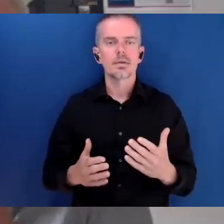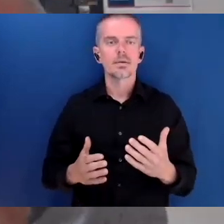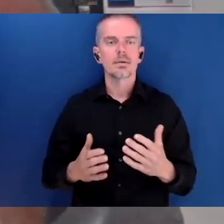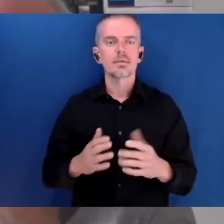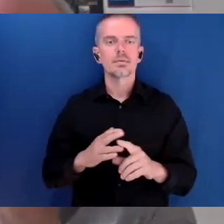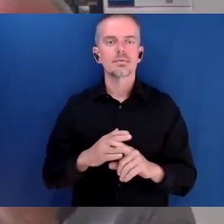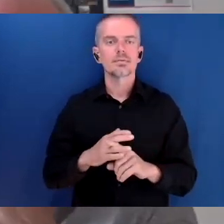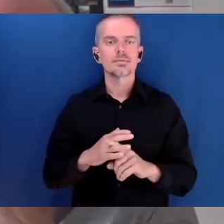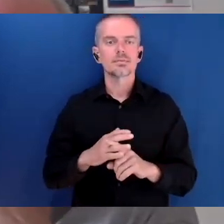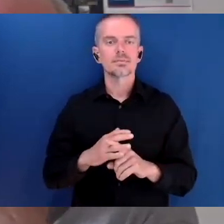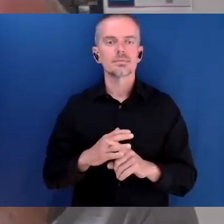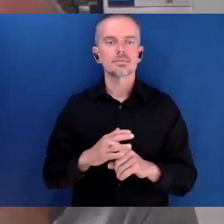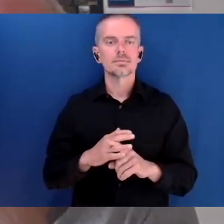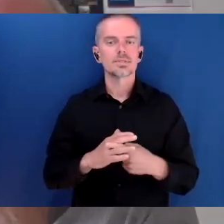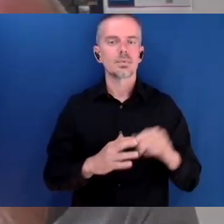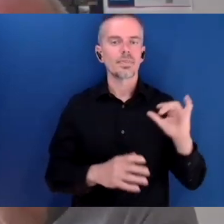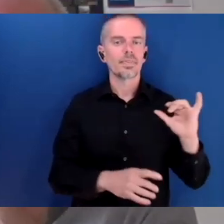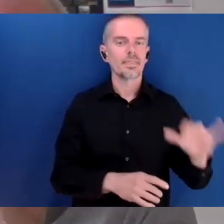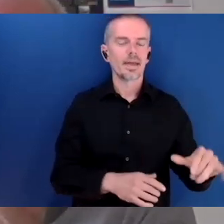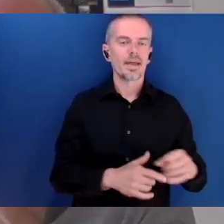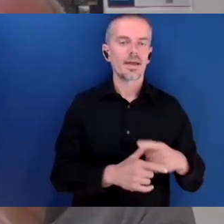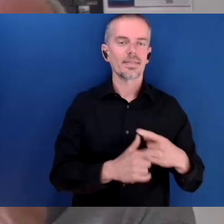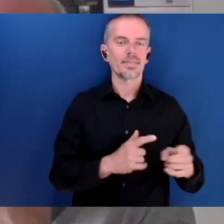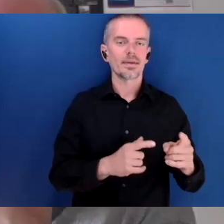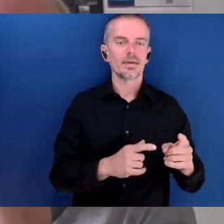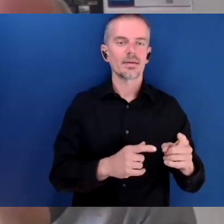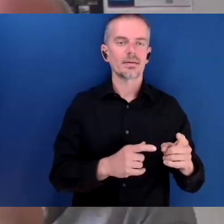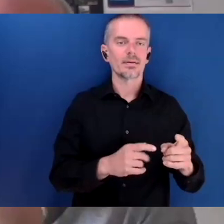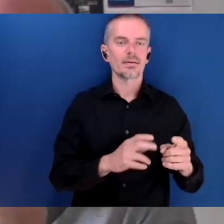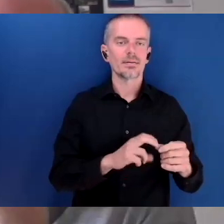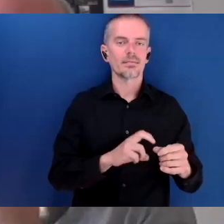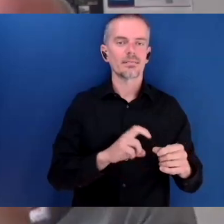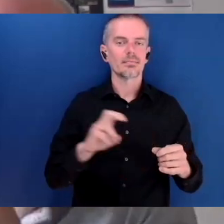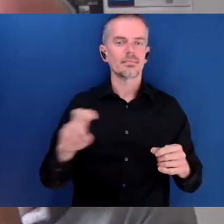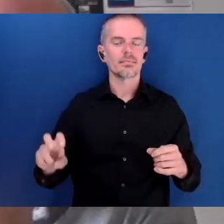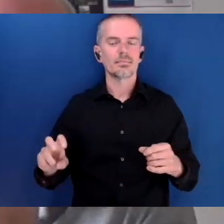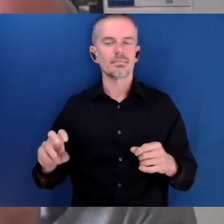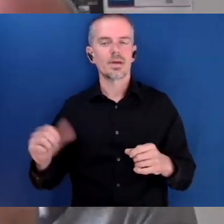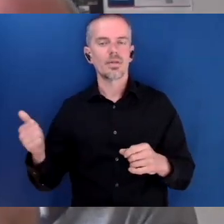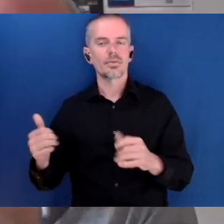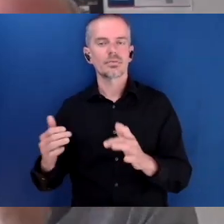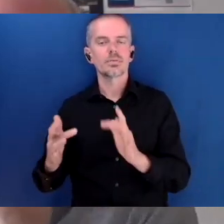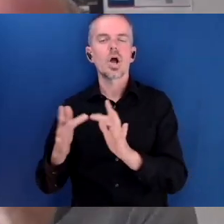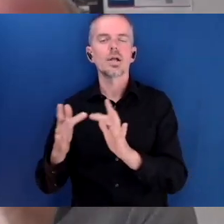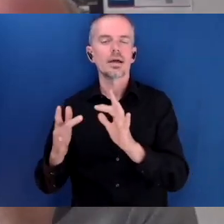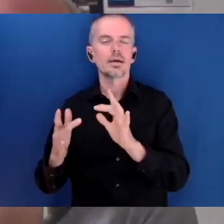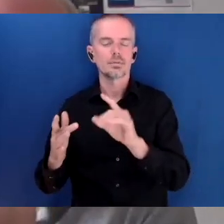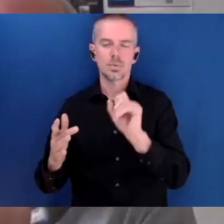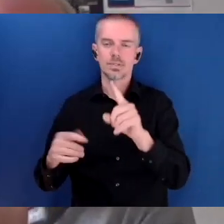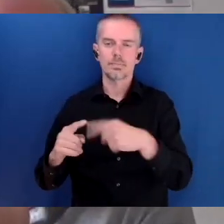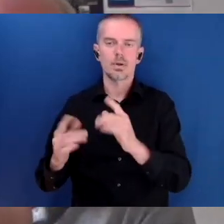as a meatier question, and then if we can jump back to some of the questions around contacting Forest Service staff, we can do